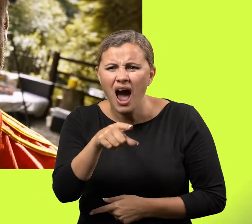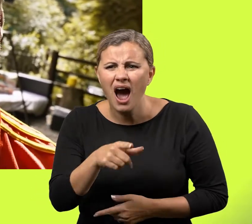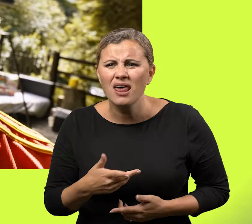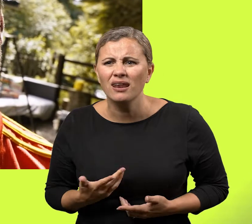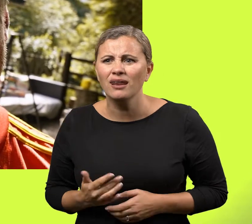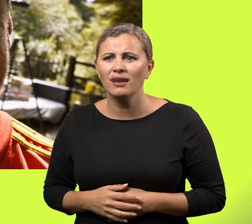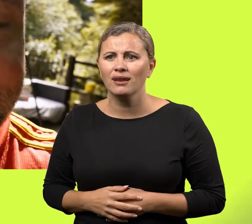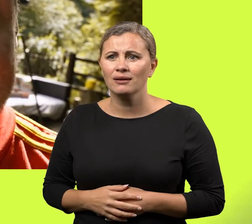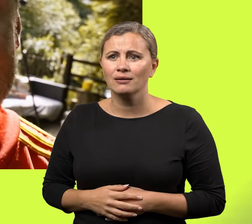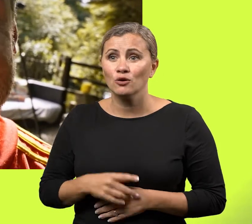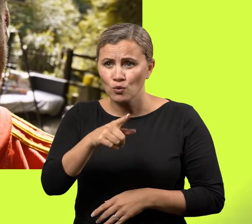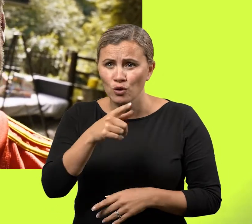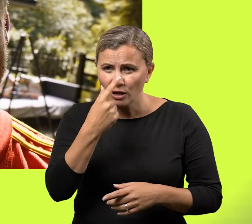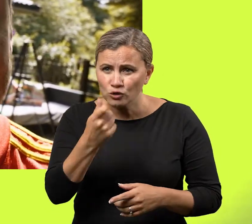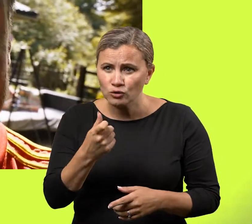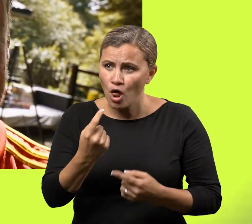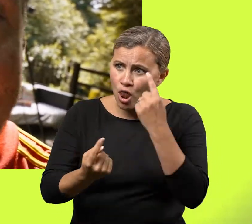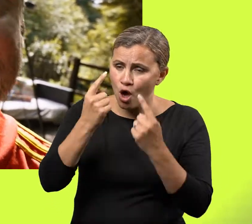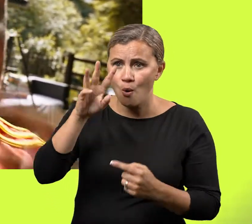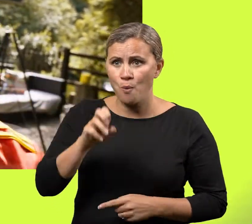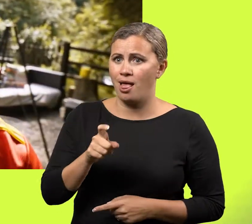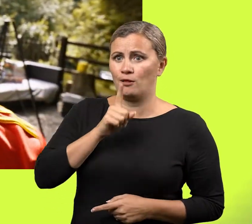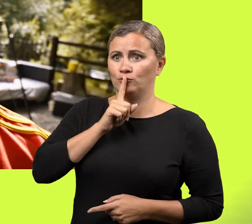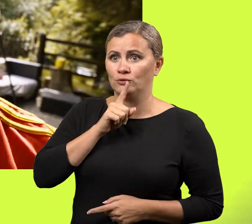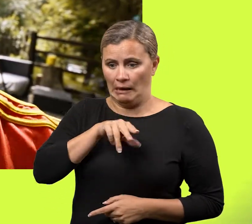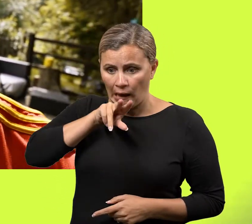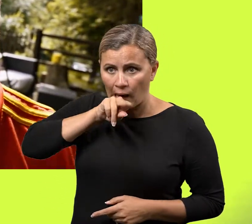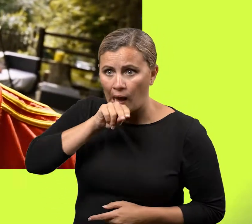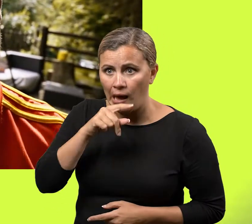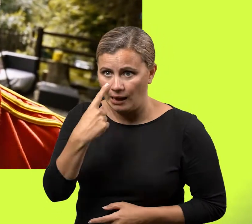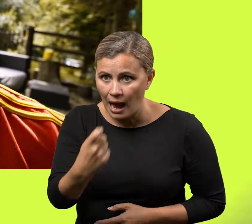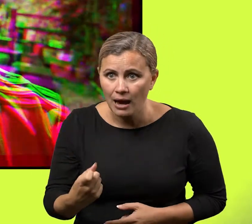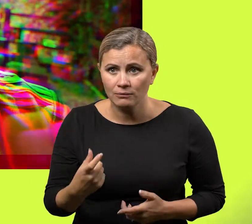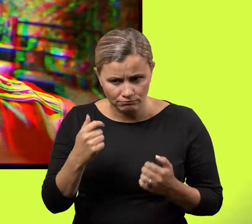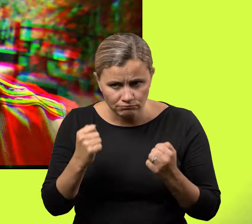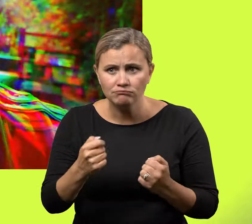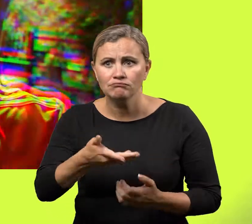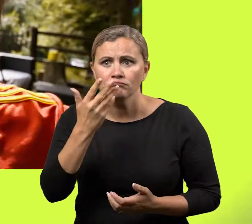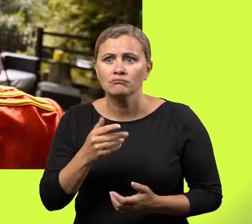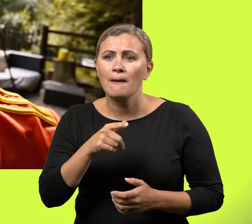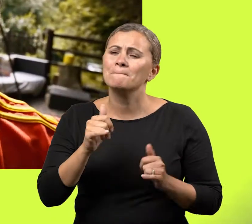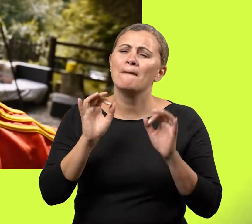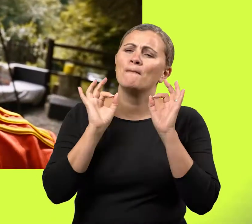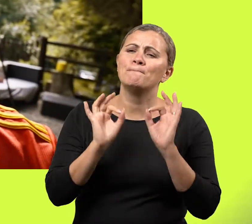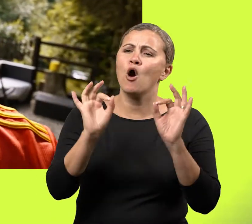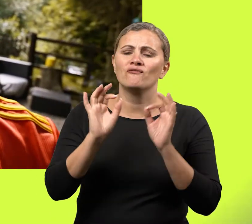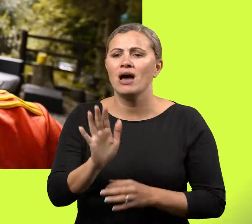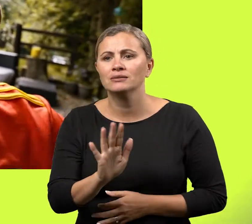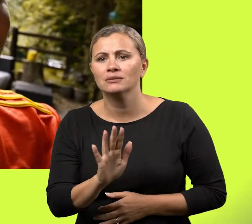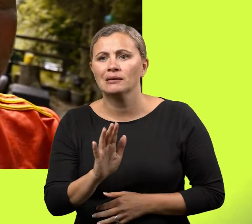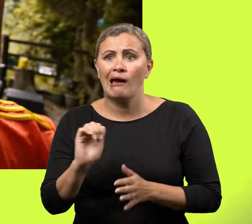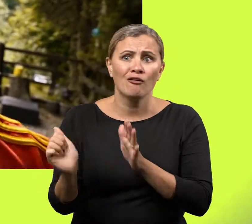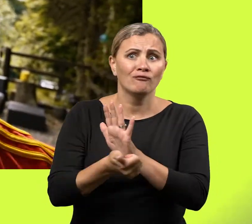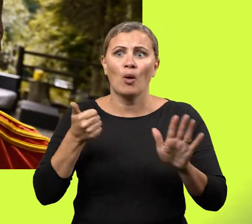Dad. You're going to do it. You're going to learn Welsh and you're going to speak it too. I mean, maybe not perfect,